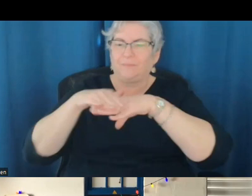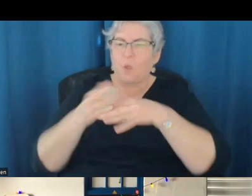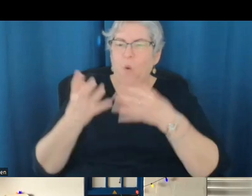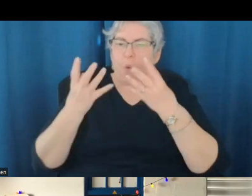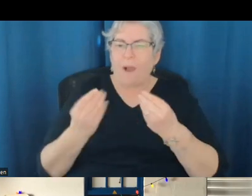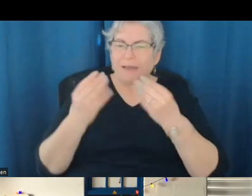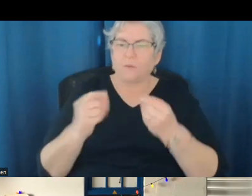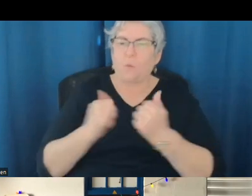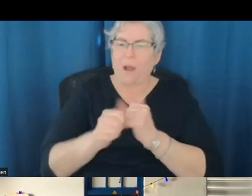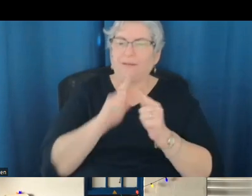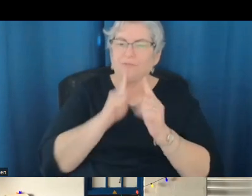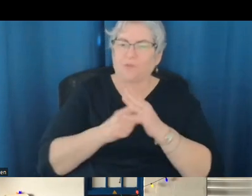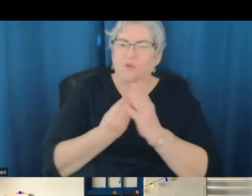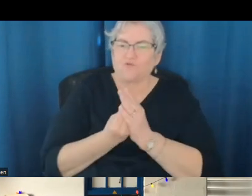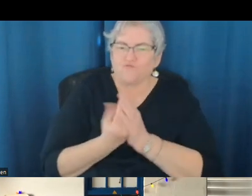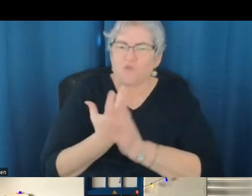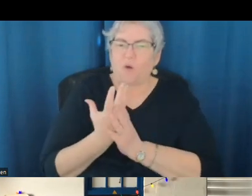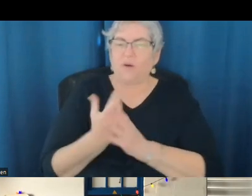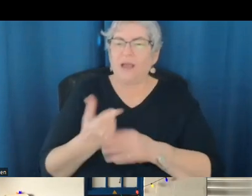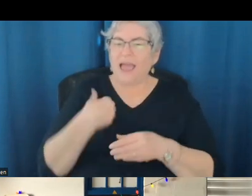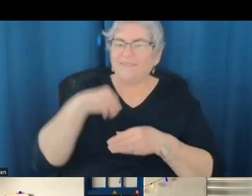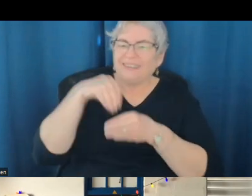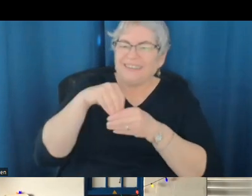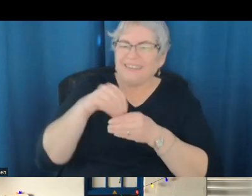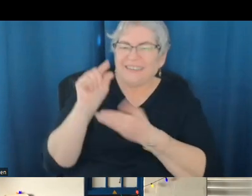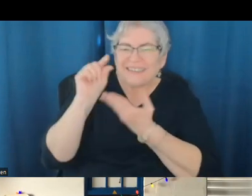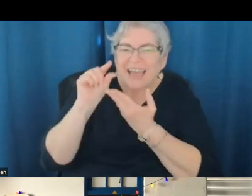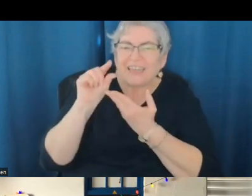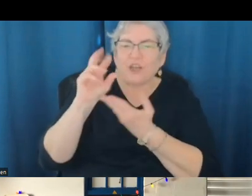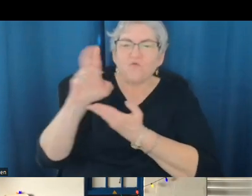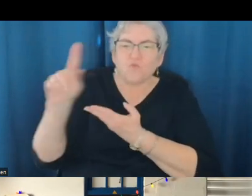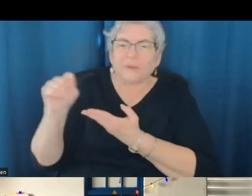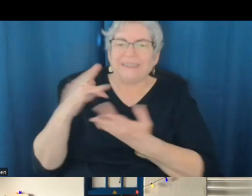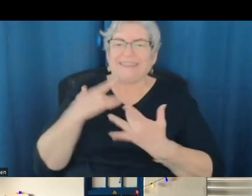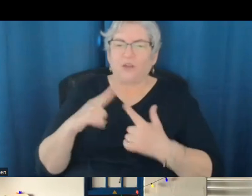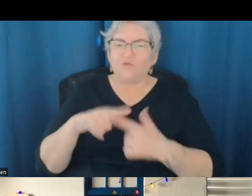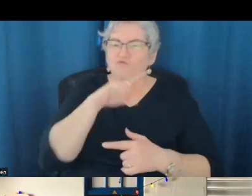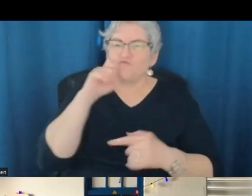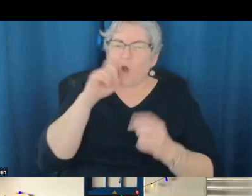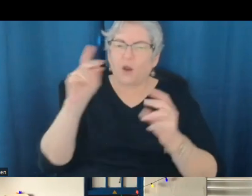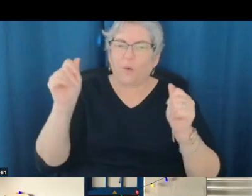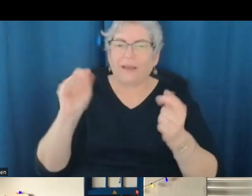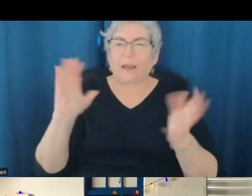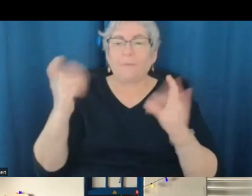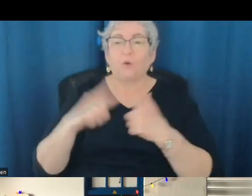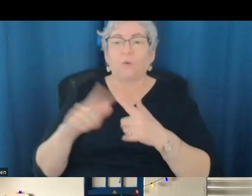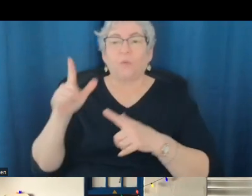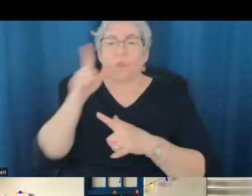germination. Young plants have tiny root systems and are more susceptible to drying out faster than larger plants.